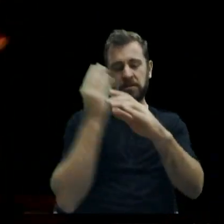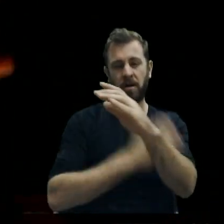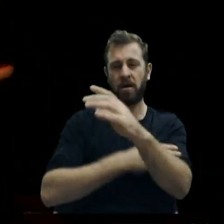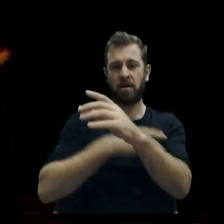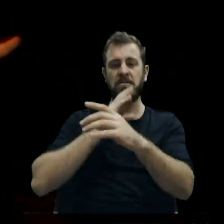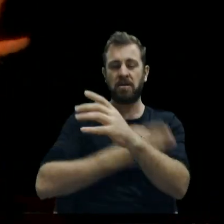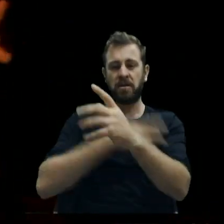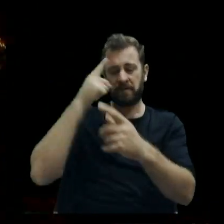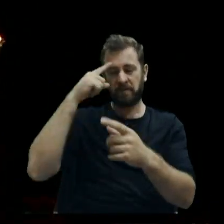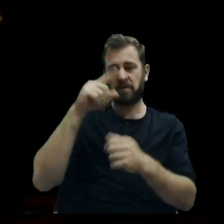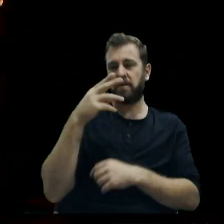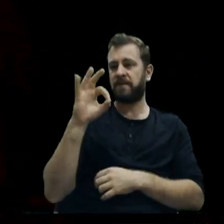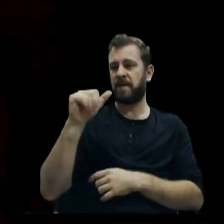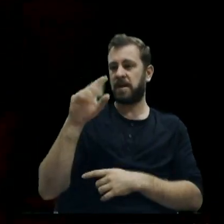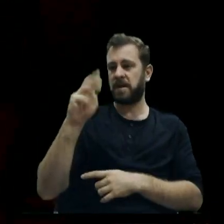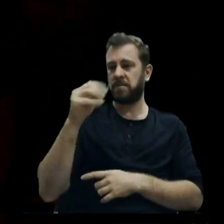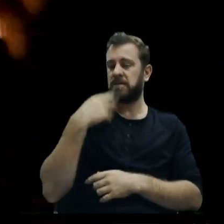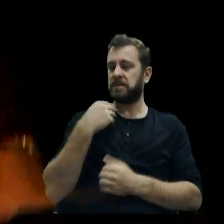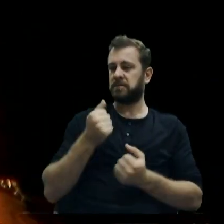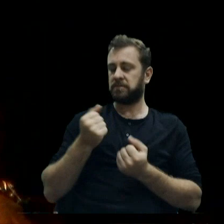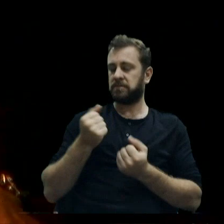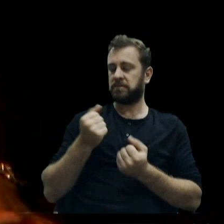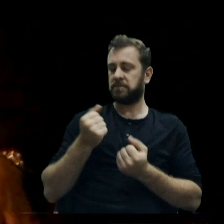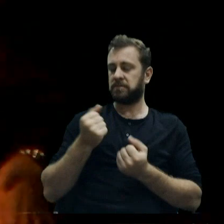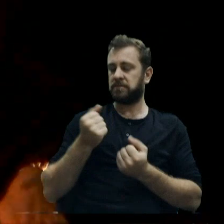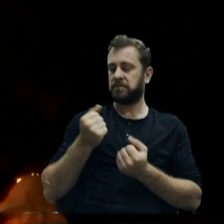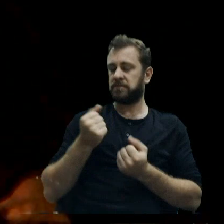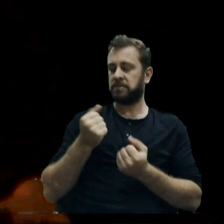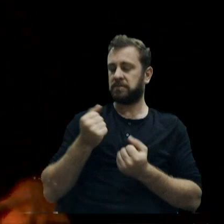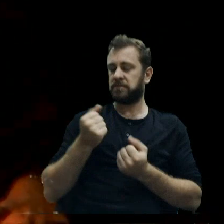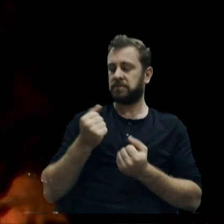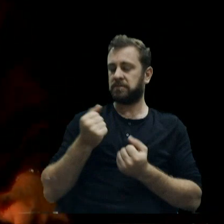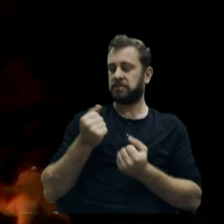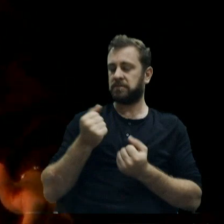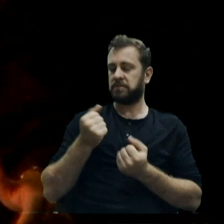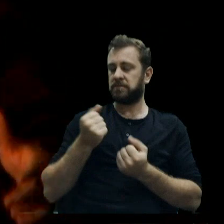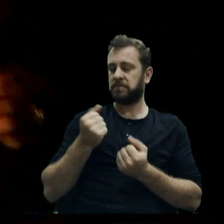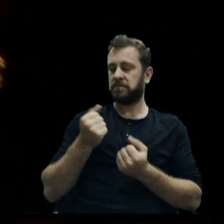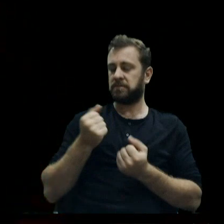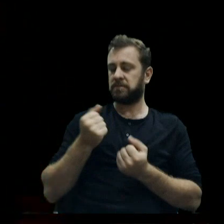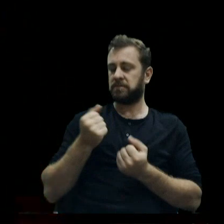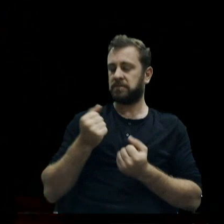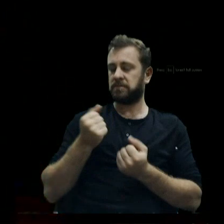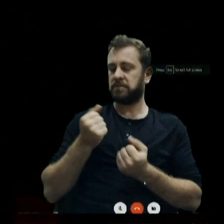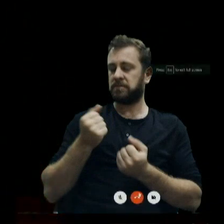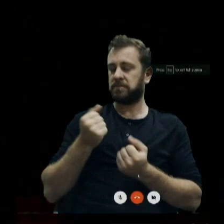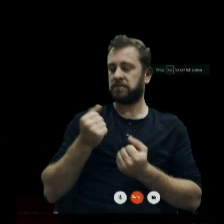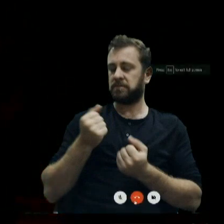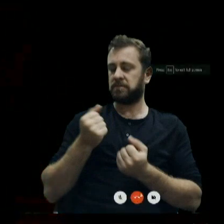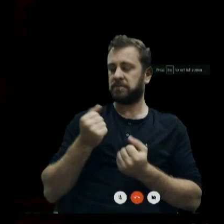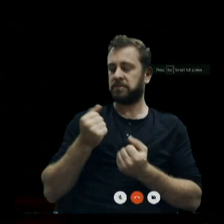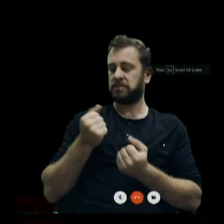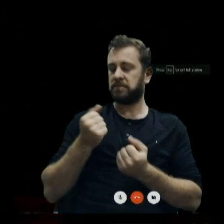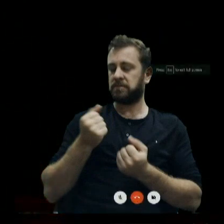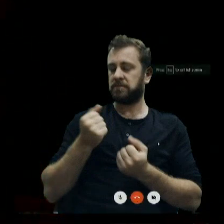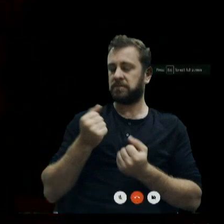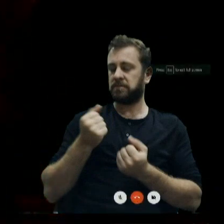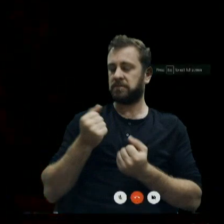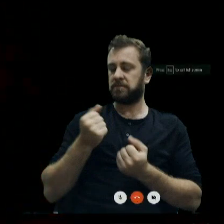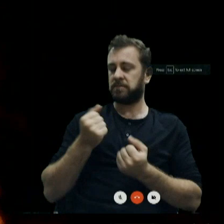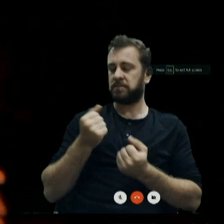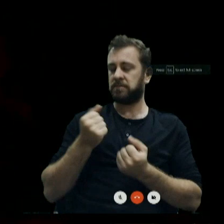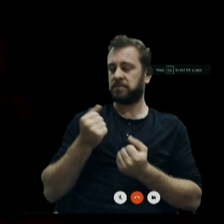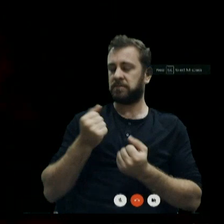her salams to you. Habib falls on the khak, picks up the Karbala khak. Hey, Allah, what moment